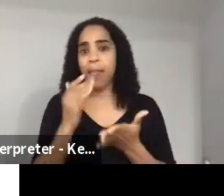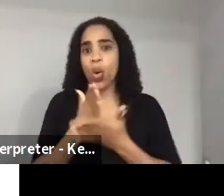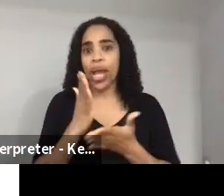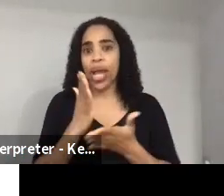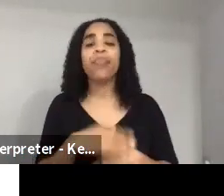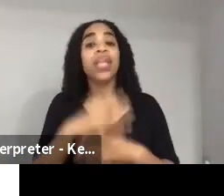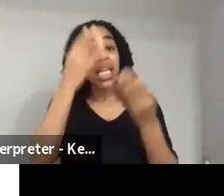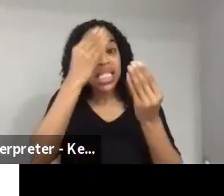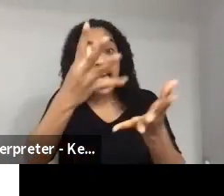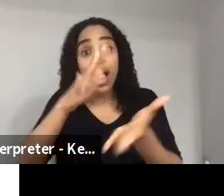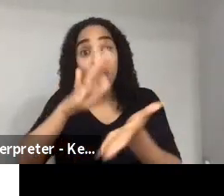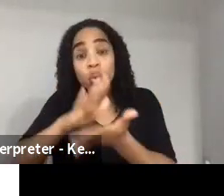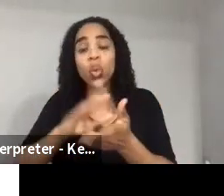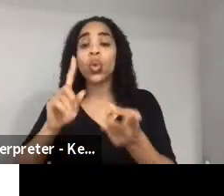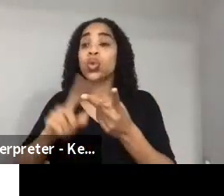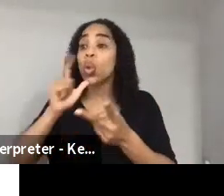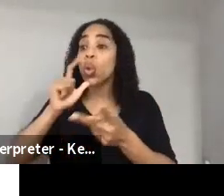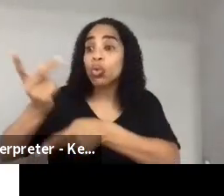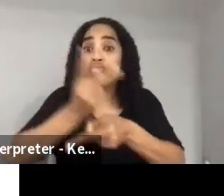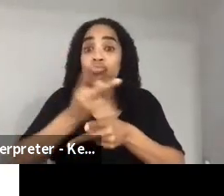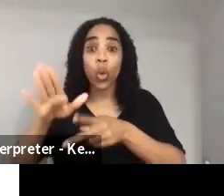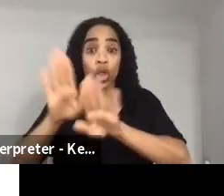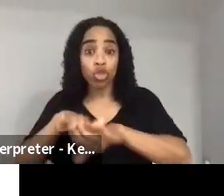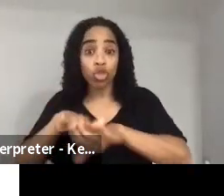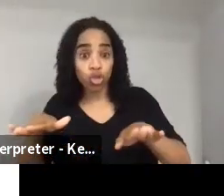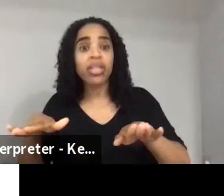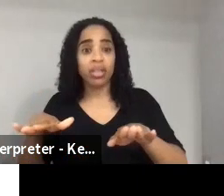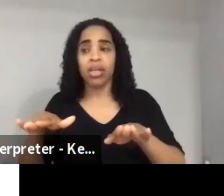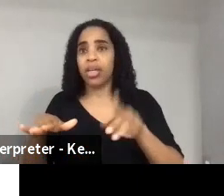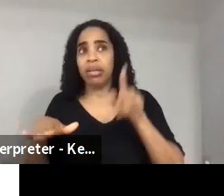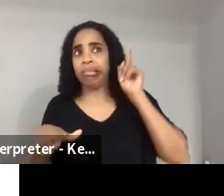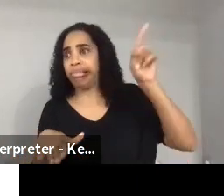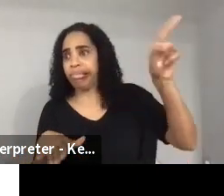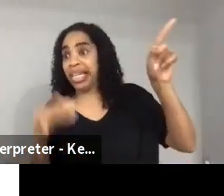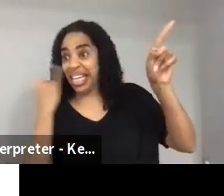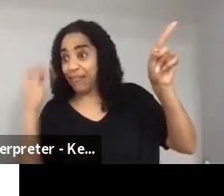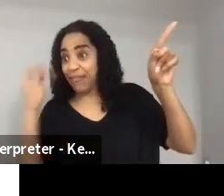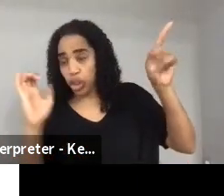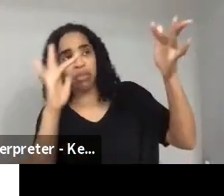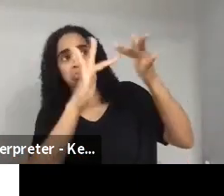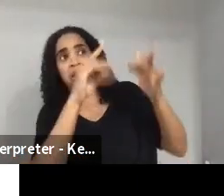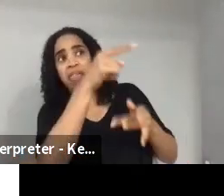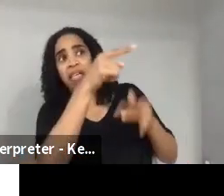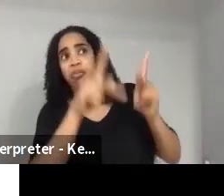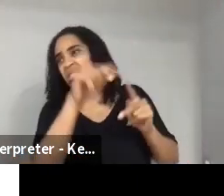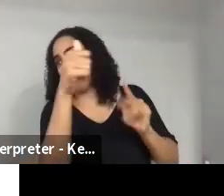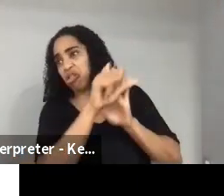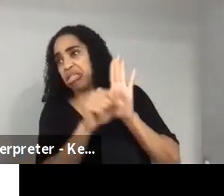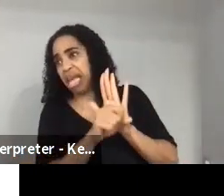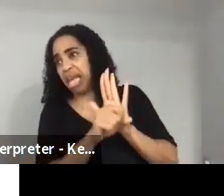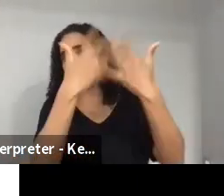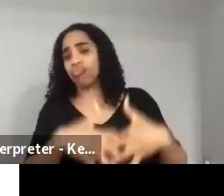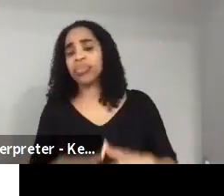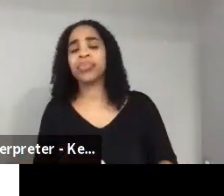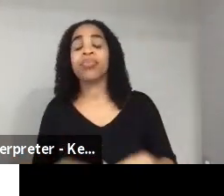of that long distance contact person too, in case of a big emergency. And then always make sure you plan for a